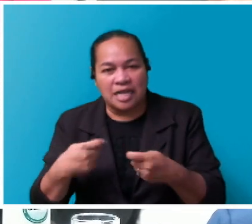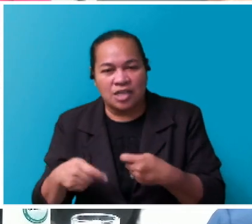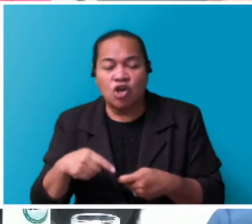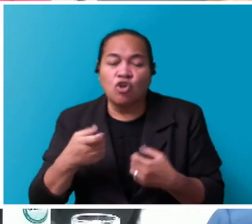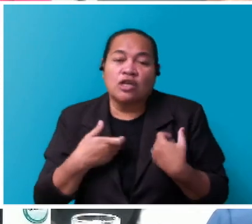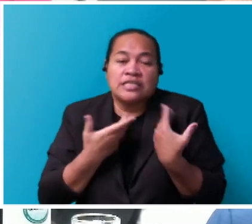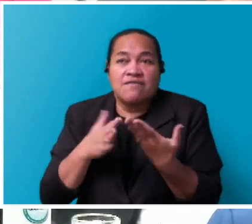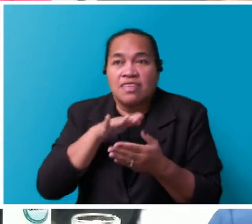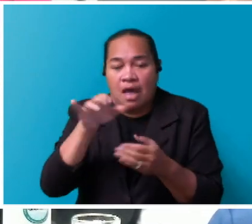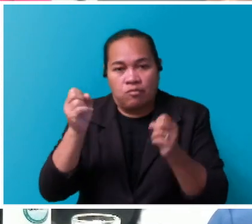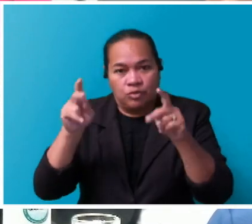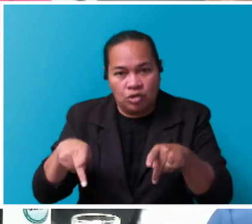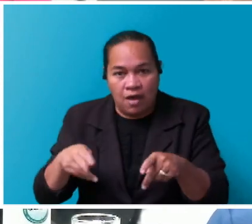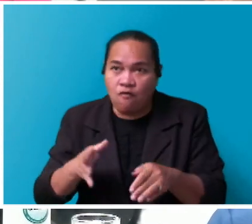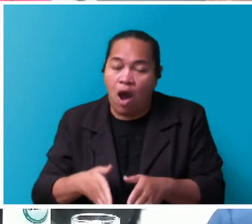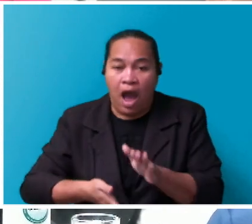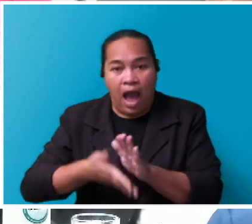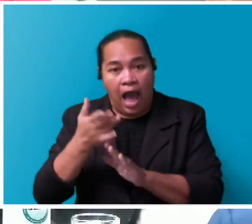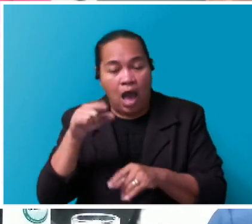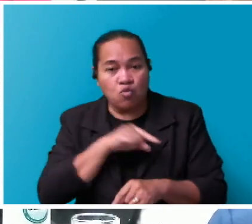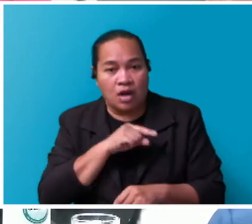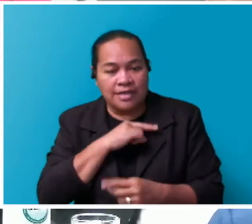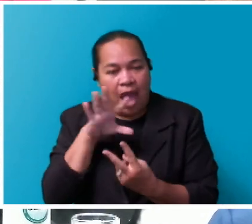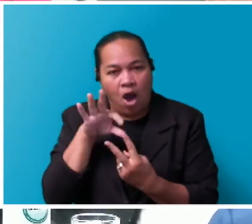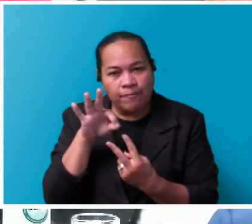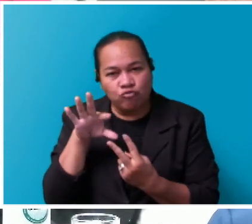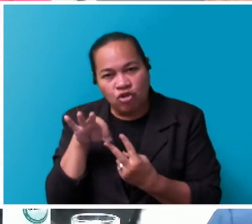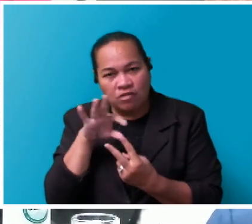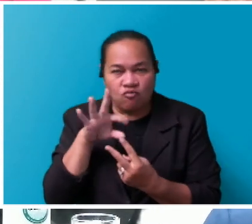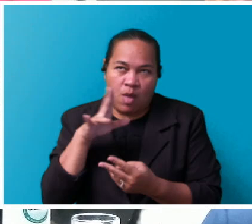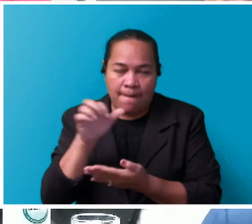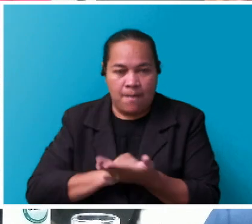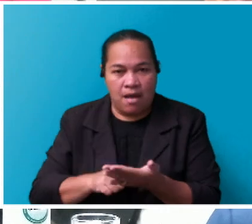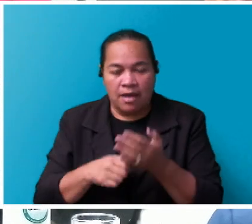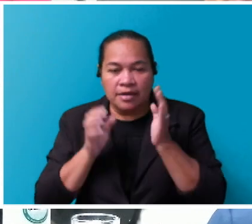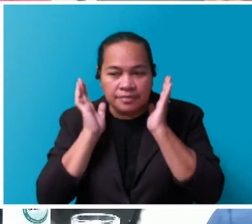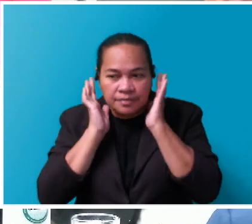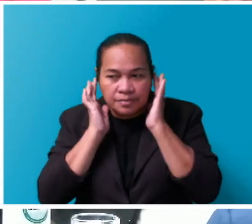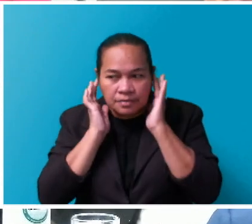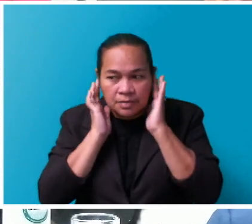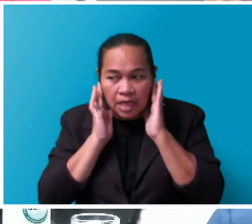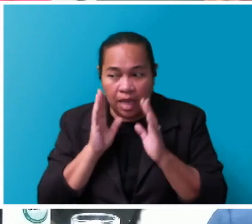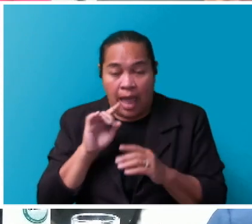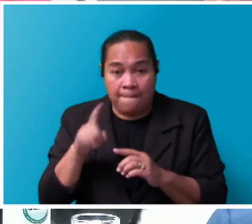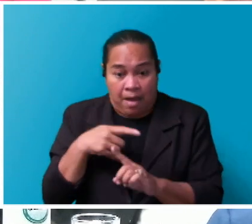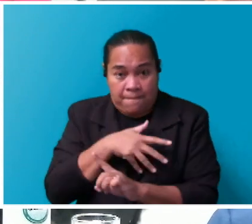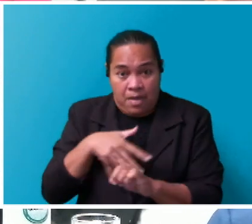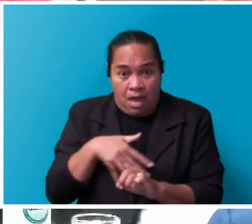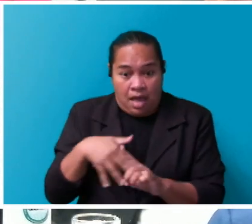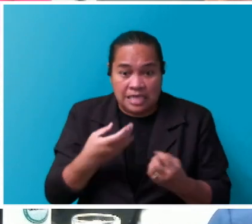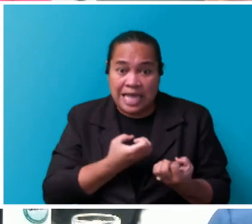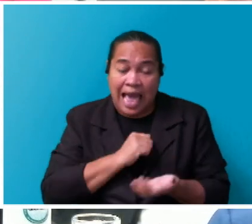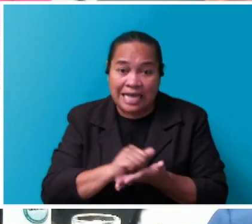range of high-quality options. Honourable Speaker, behind these exports